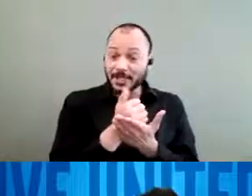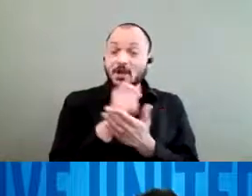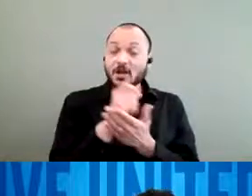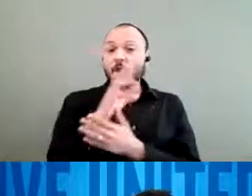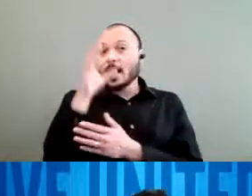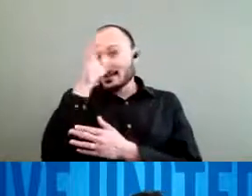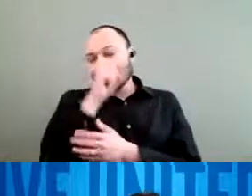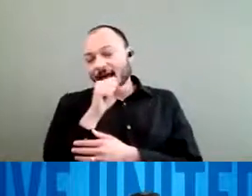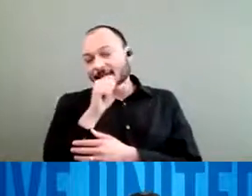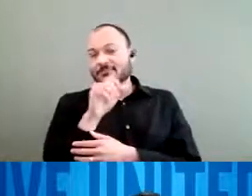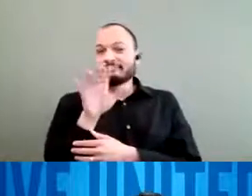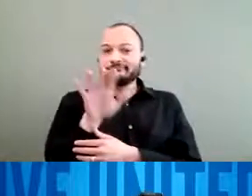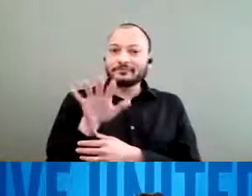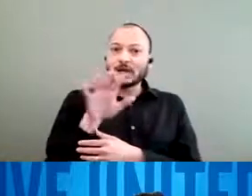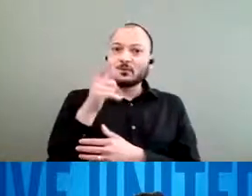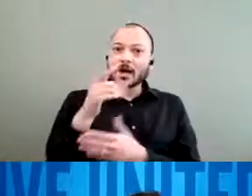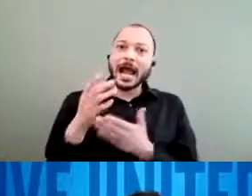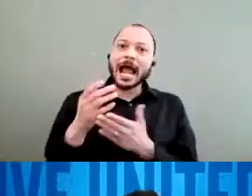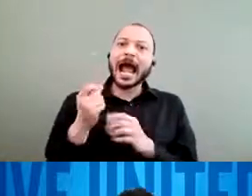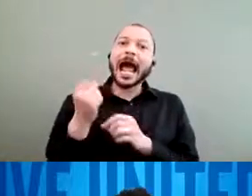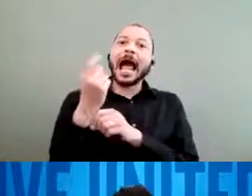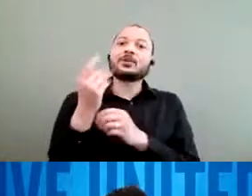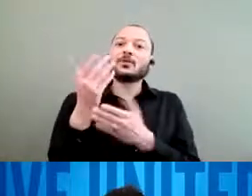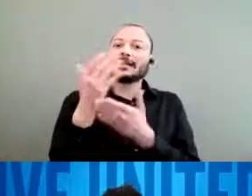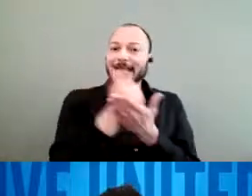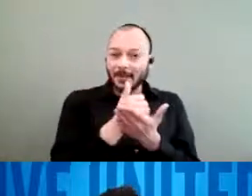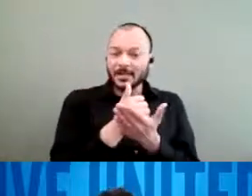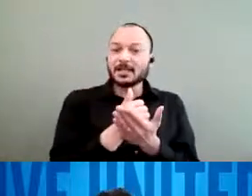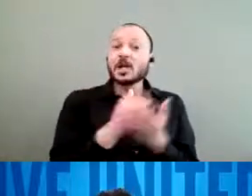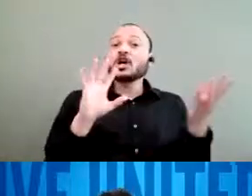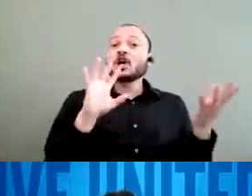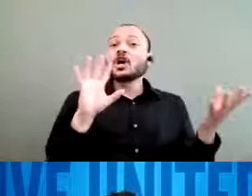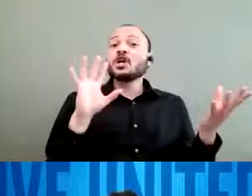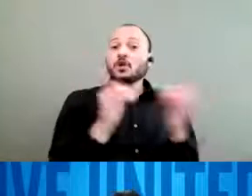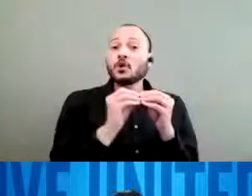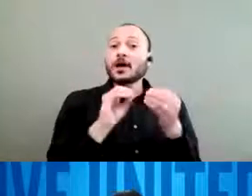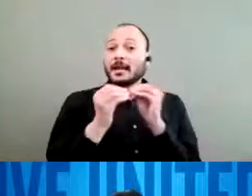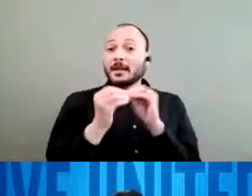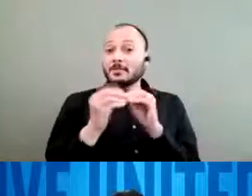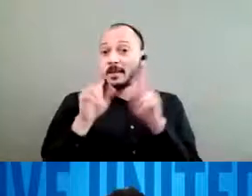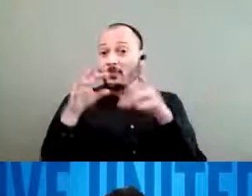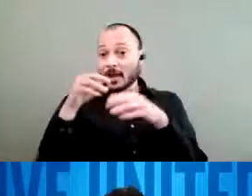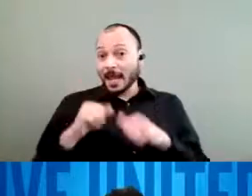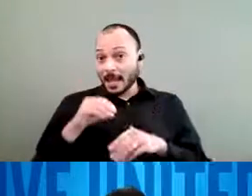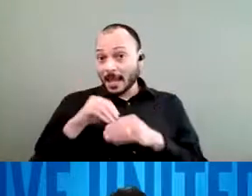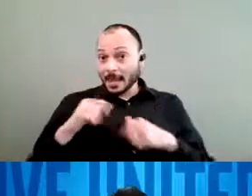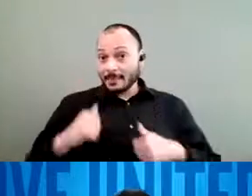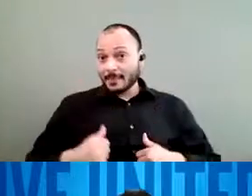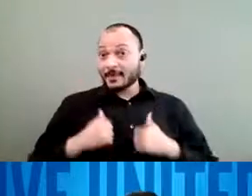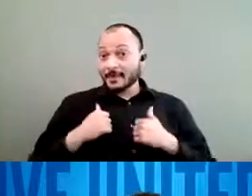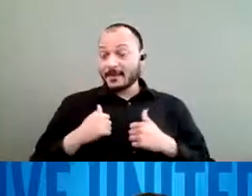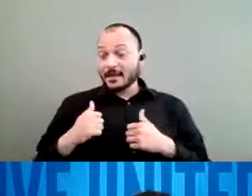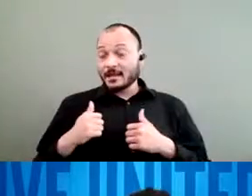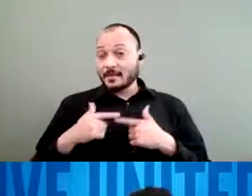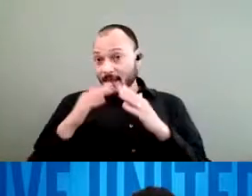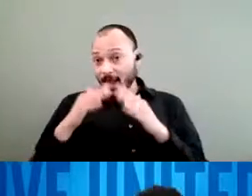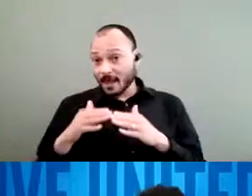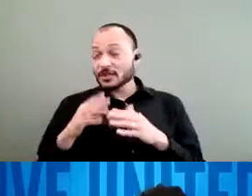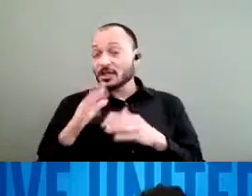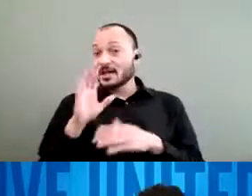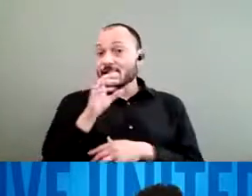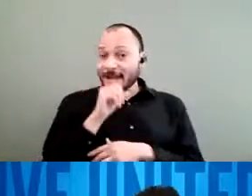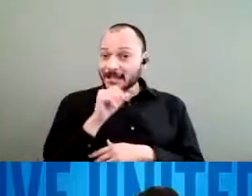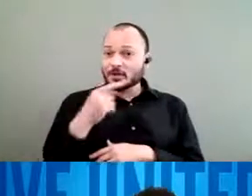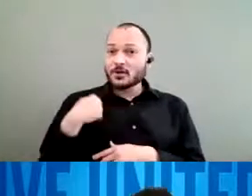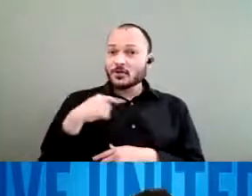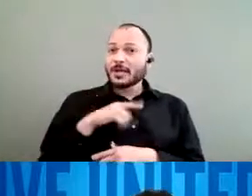salary is and your number of people in your household and then their ages. We heard about the young child tax